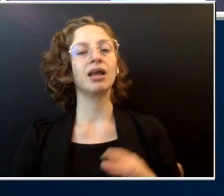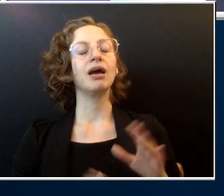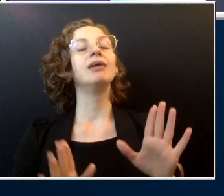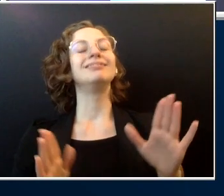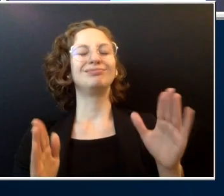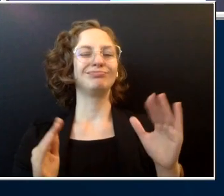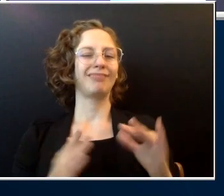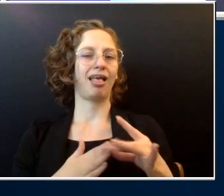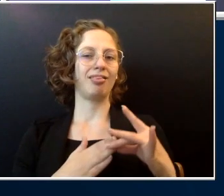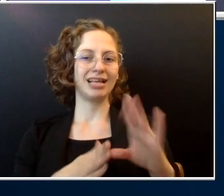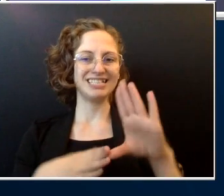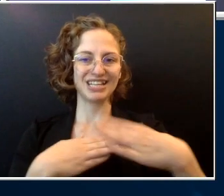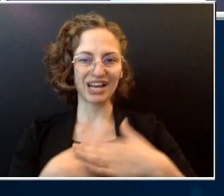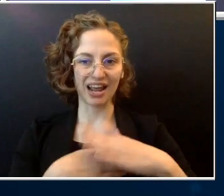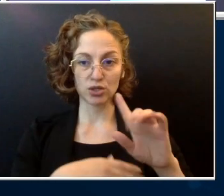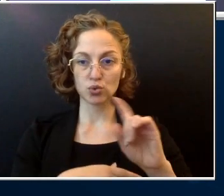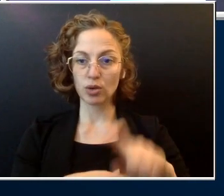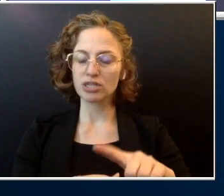from your treatments?